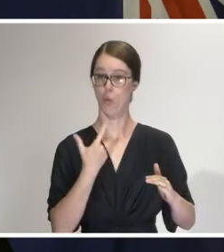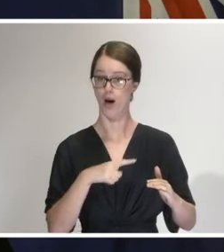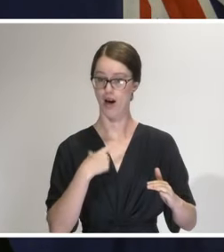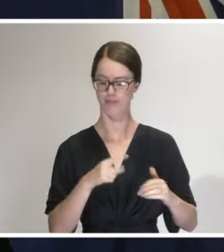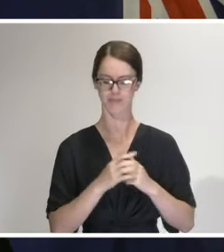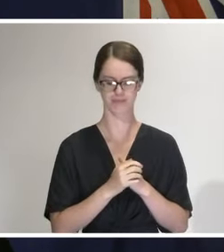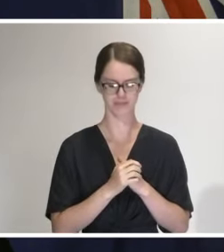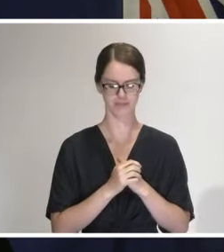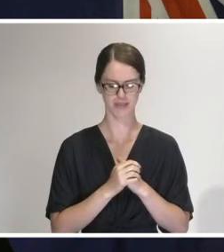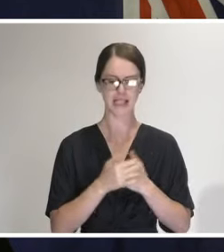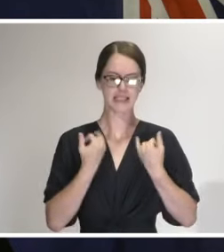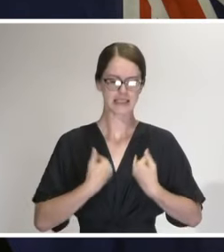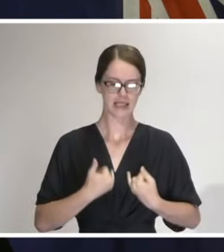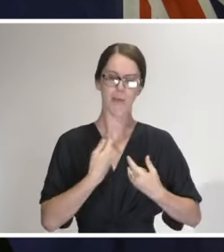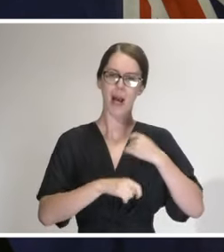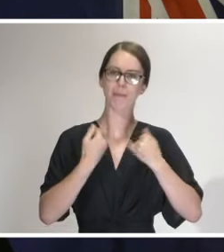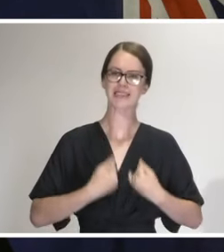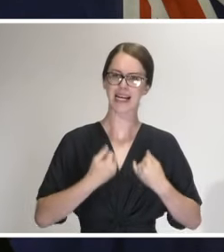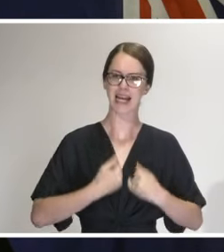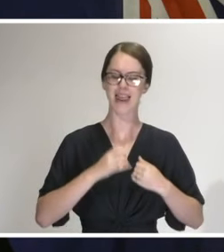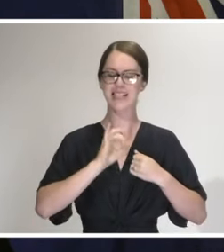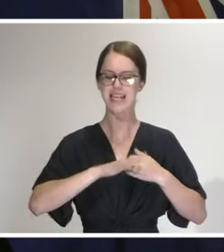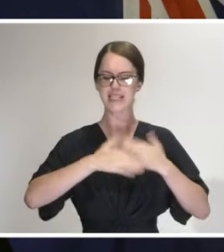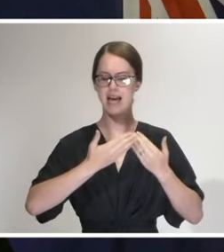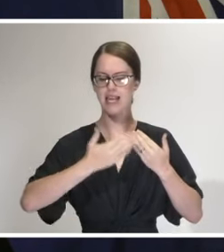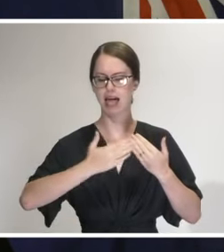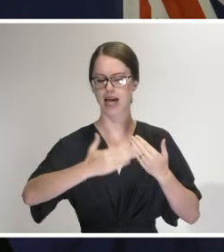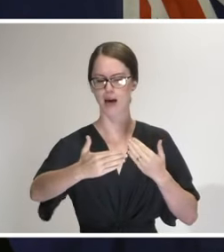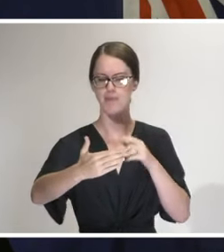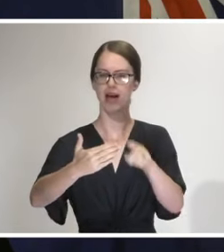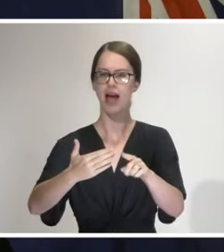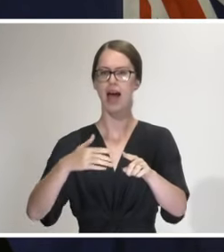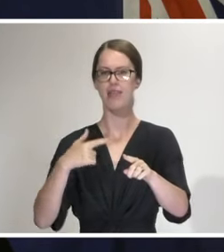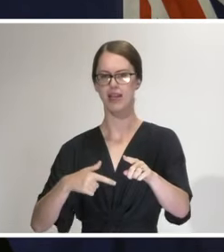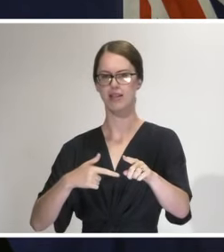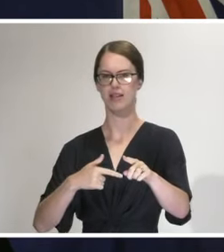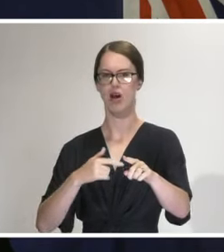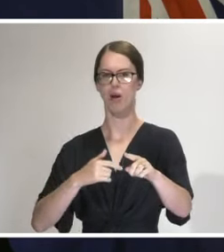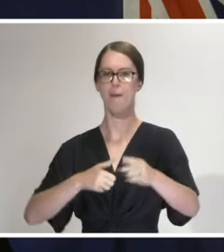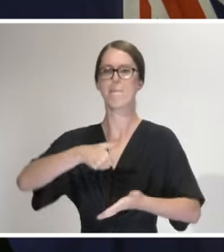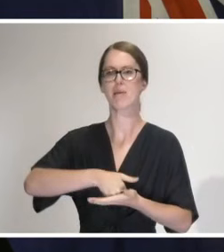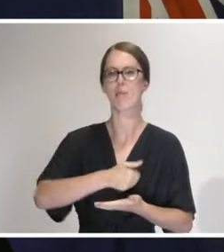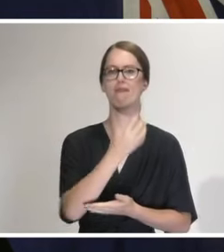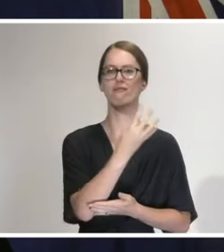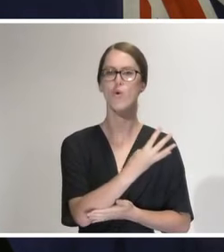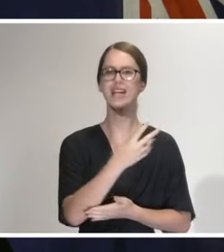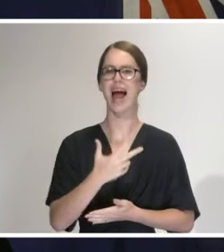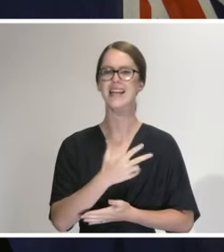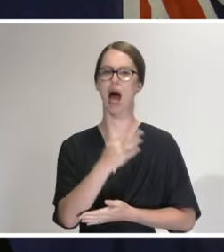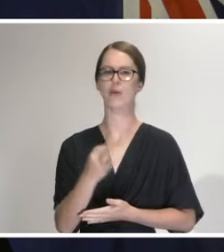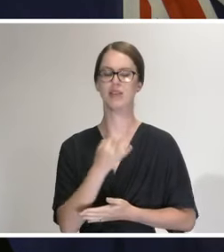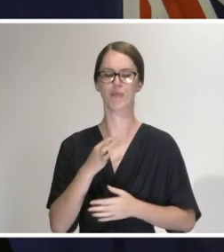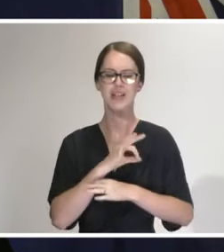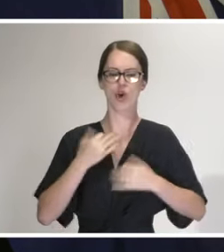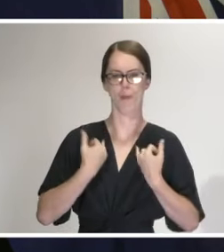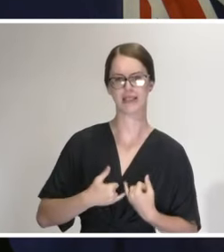have passed since the onset of symptoms and at least 48 hours of being symptom-free. A negative test